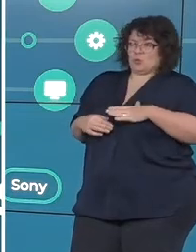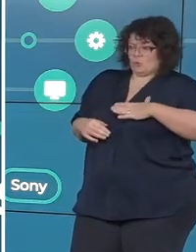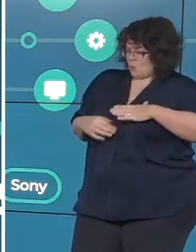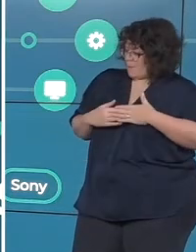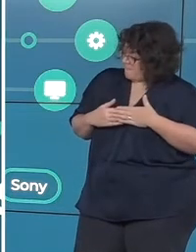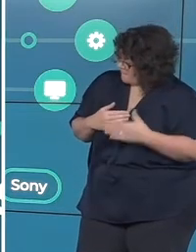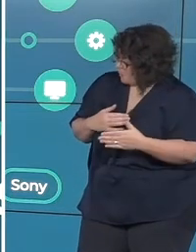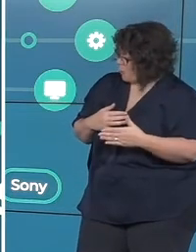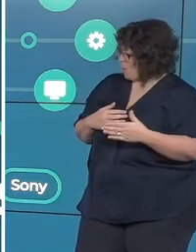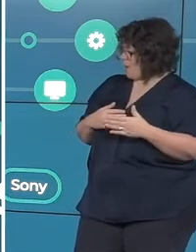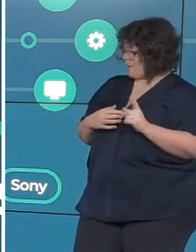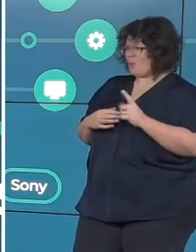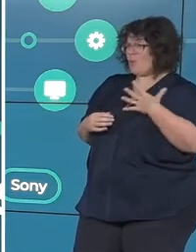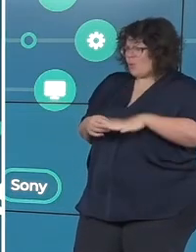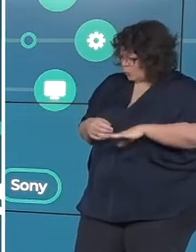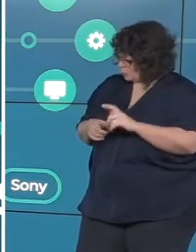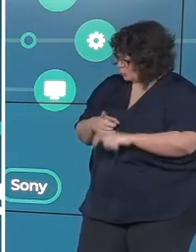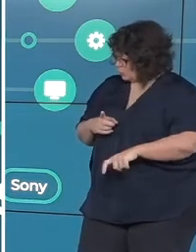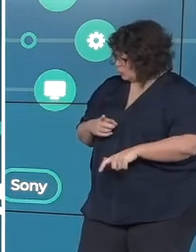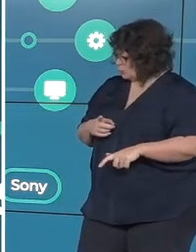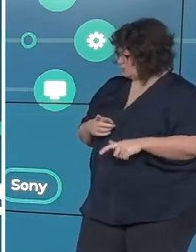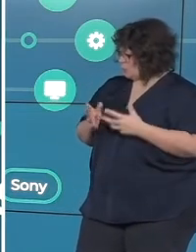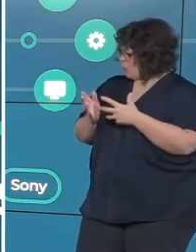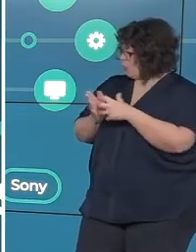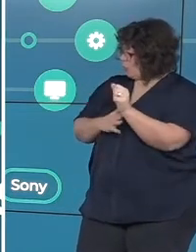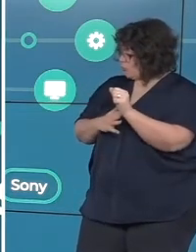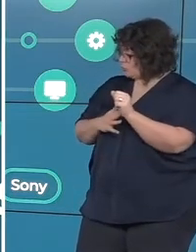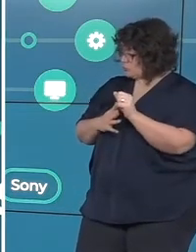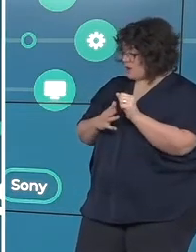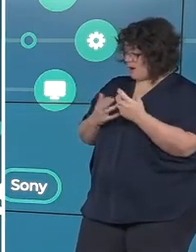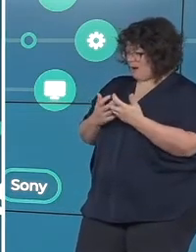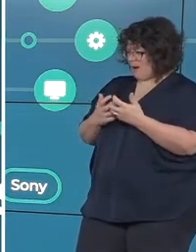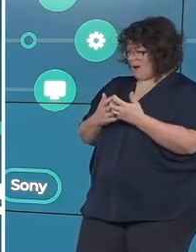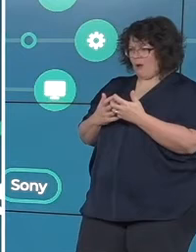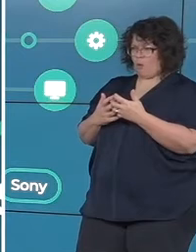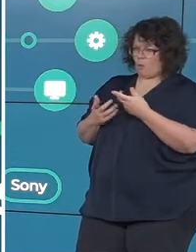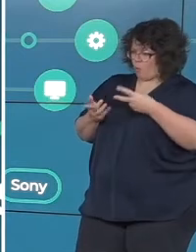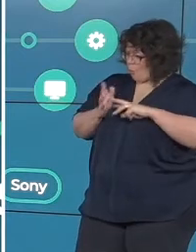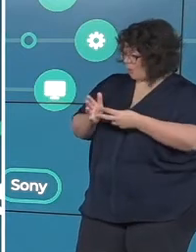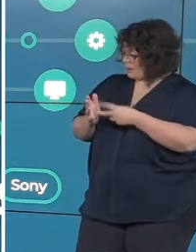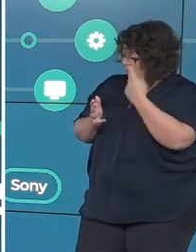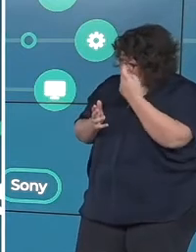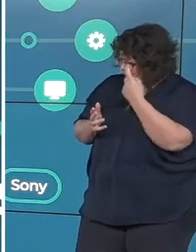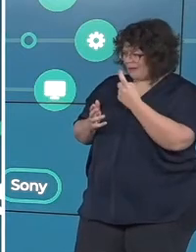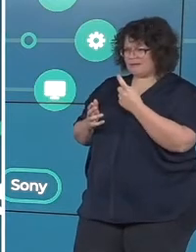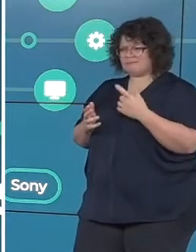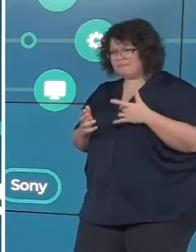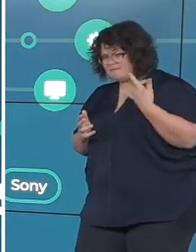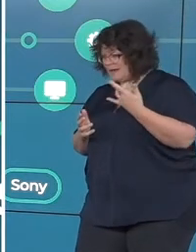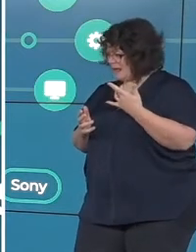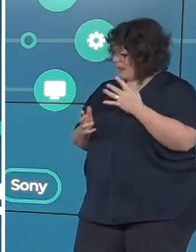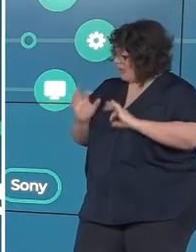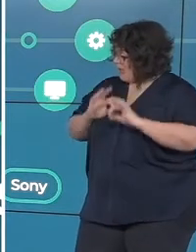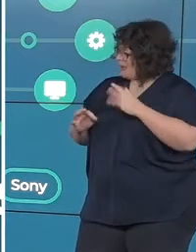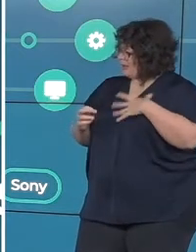three-pronged approach to how do we sort of educate heads for rational argument, how do we inspire hearts for personal storytelling, and how do we enable hands for